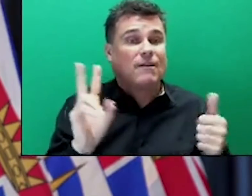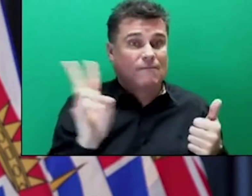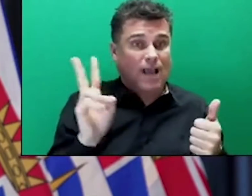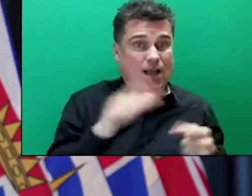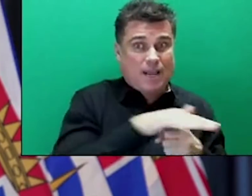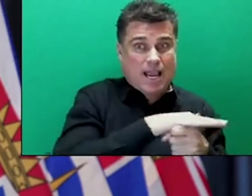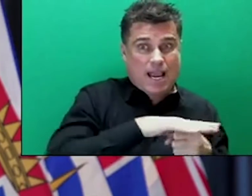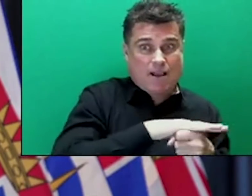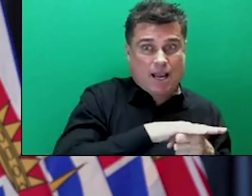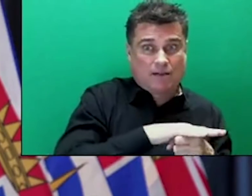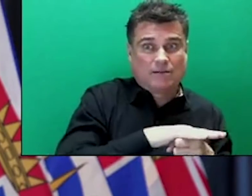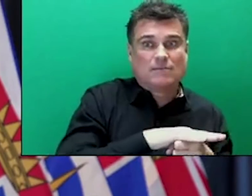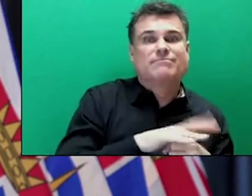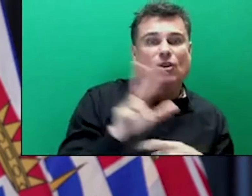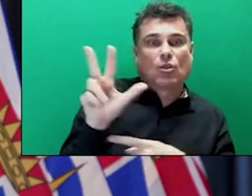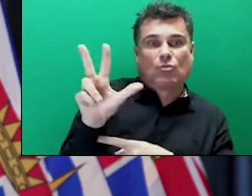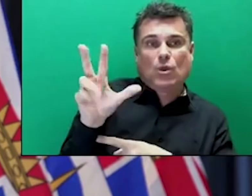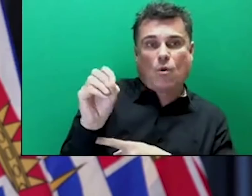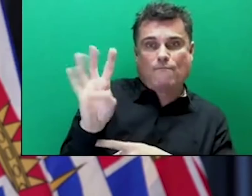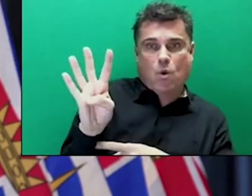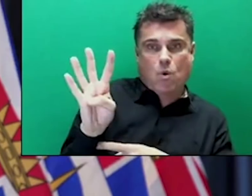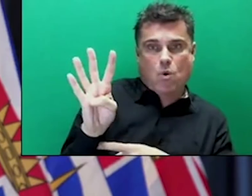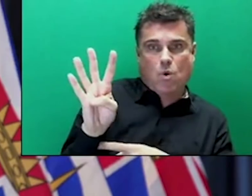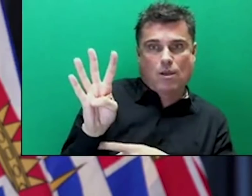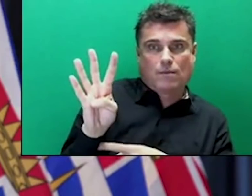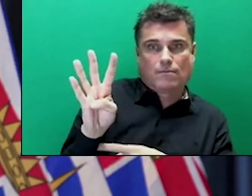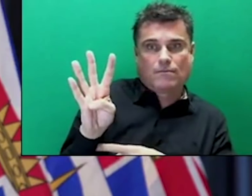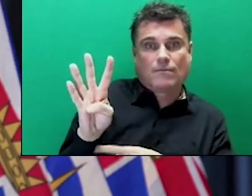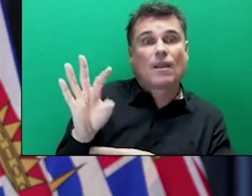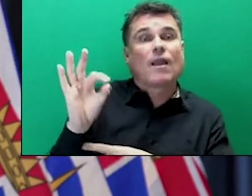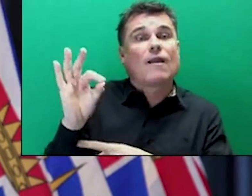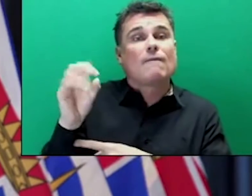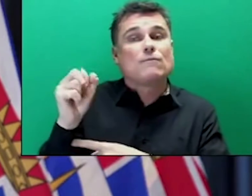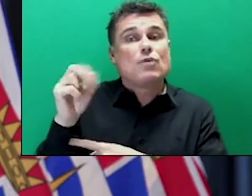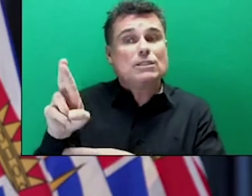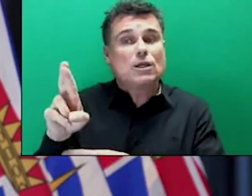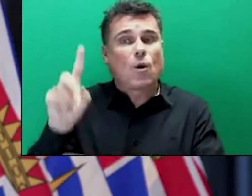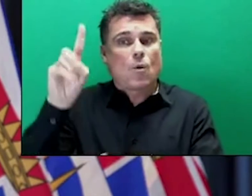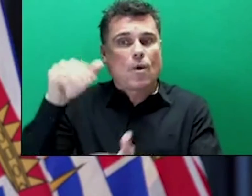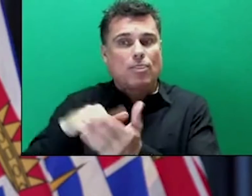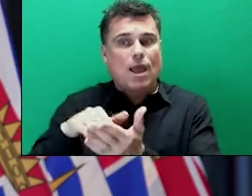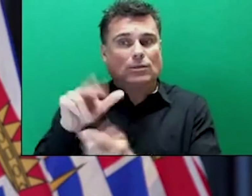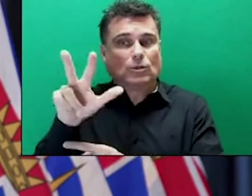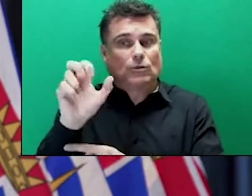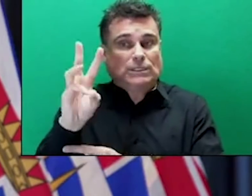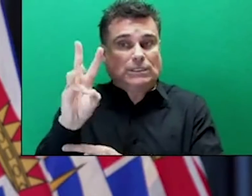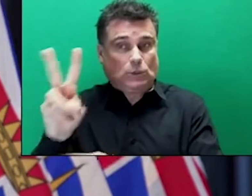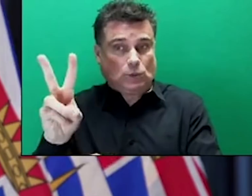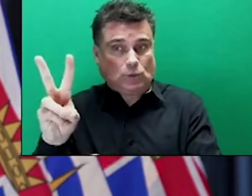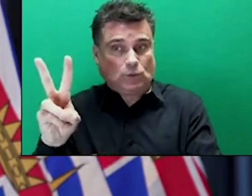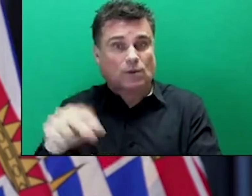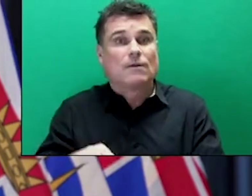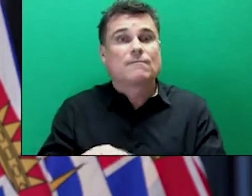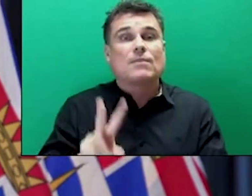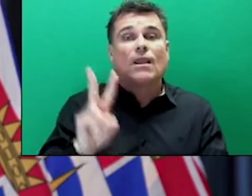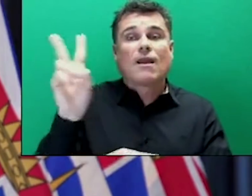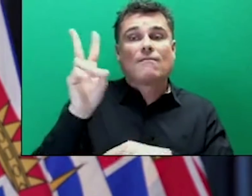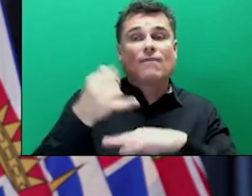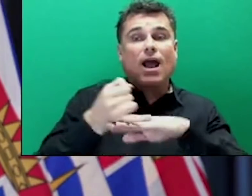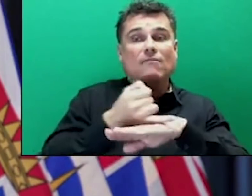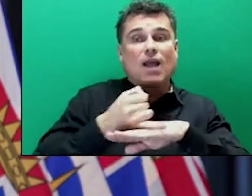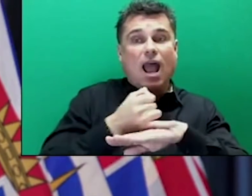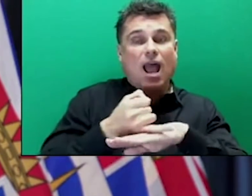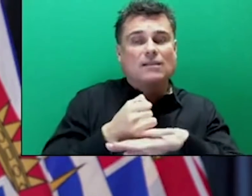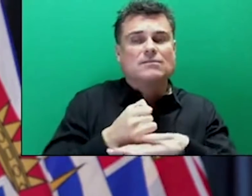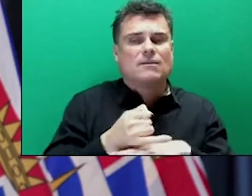1,362 people in the Fraser Health Region, 45 people in Vancouver Island Health Region, 203 people in the Interior